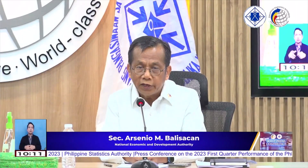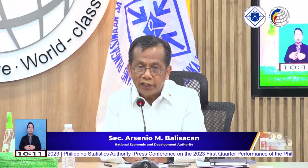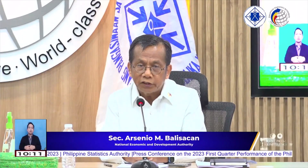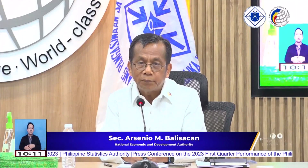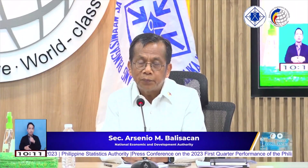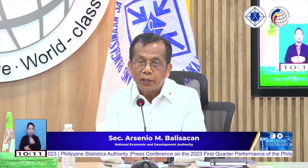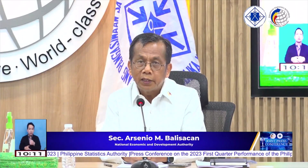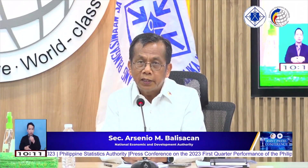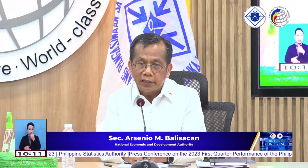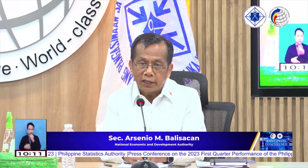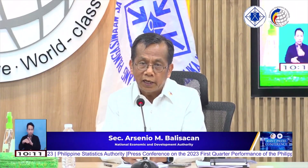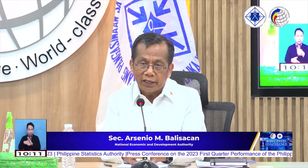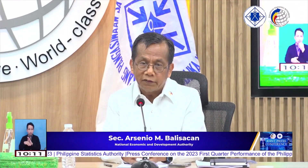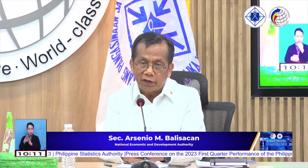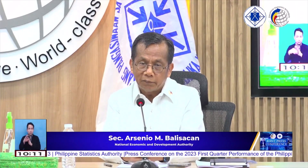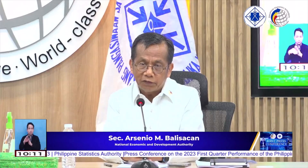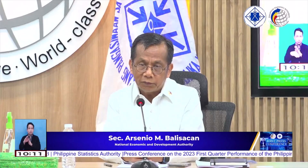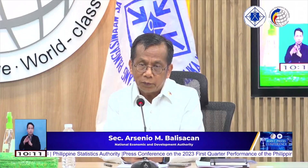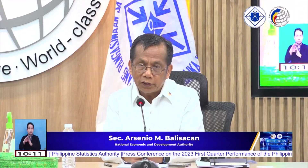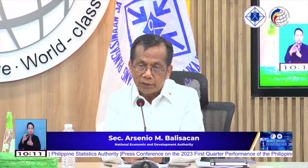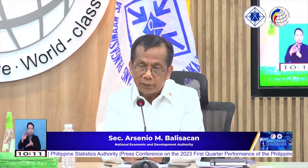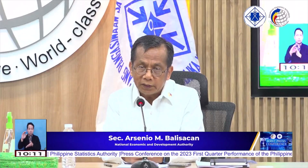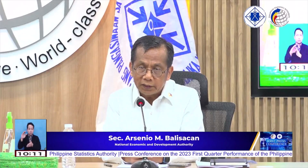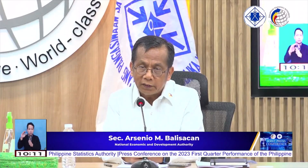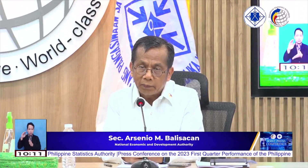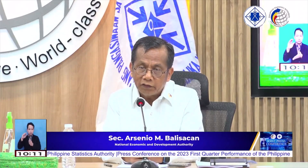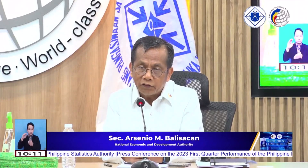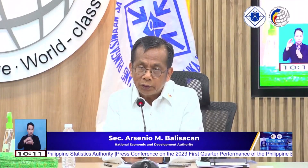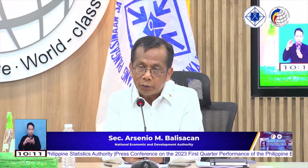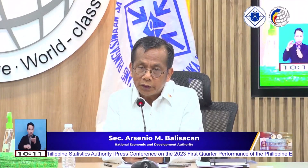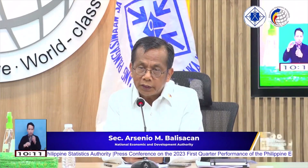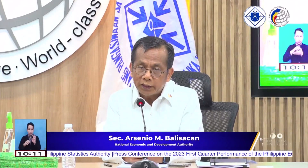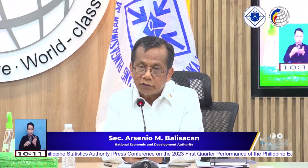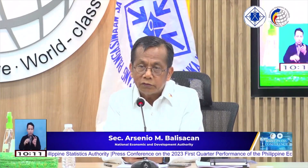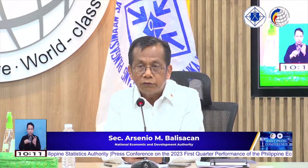inflation declined from 6.3%